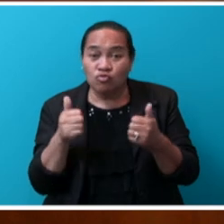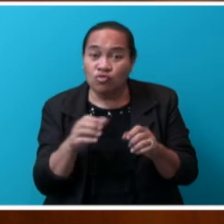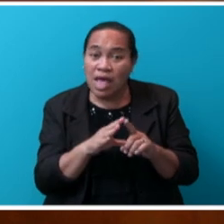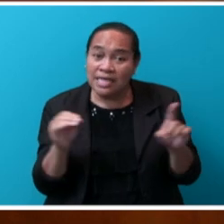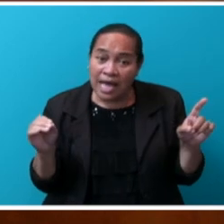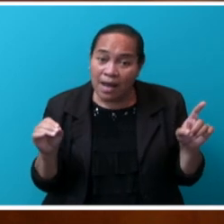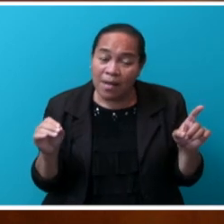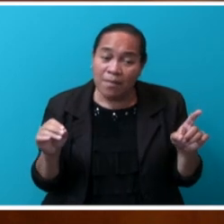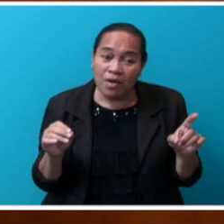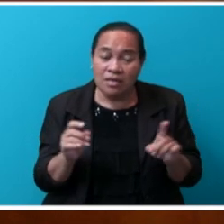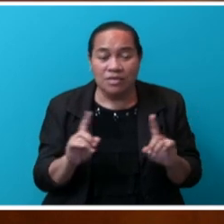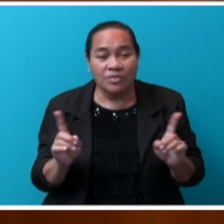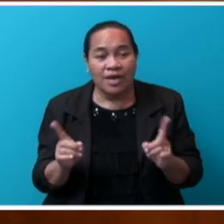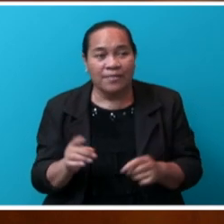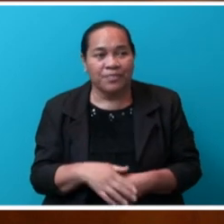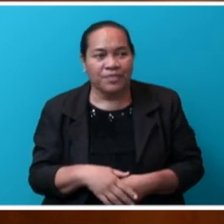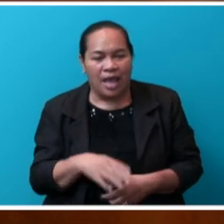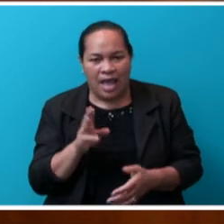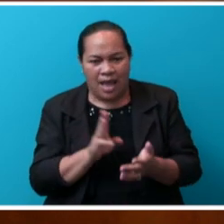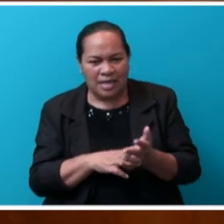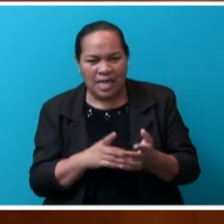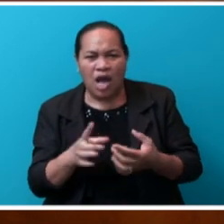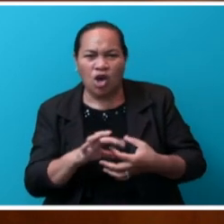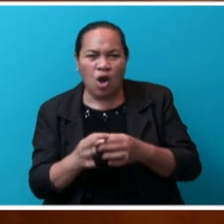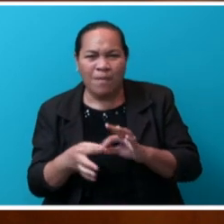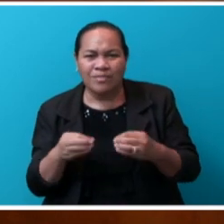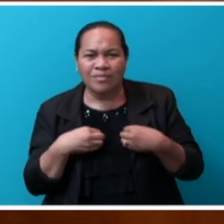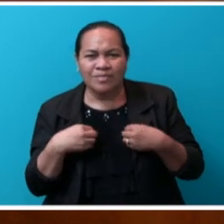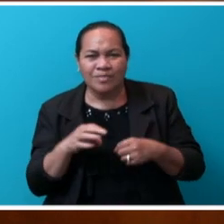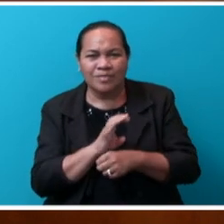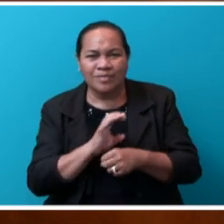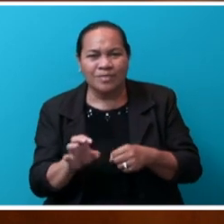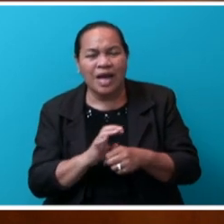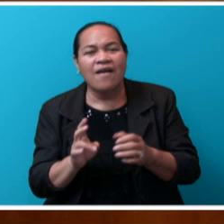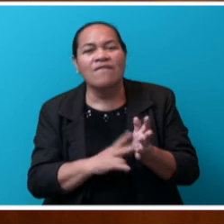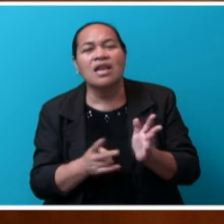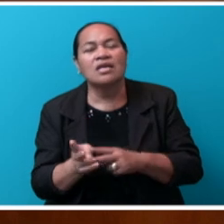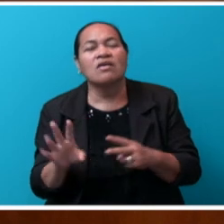the Matambambani Cooperative Limited in Nakoro Village, Navosa.